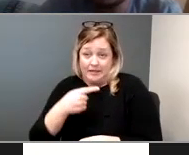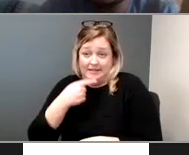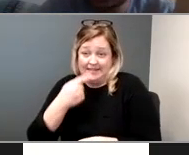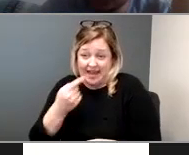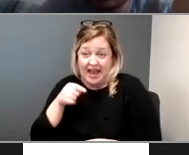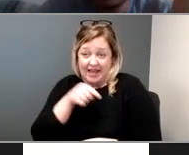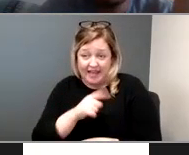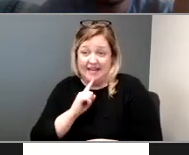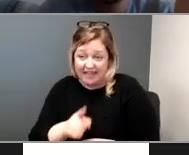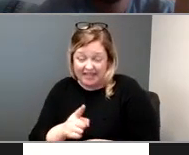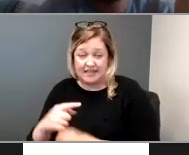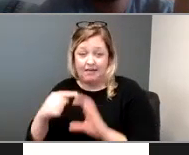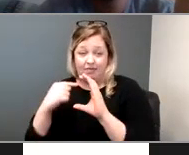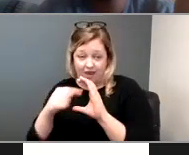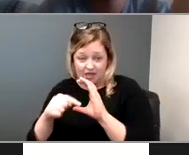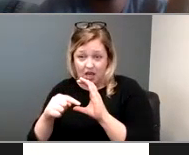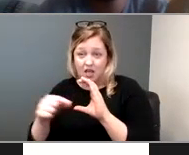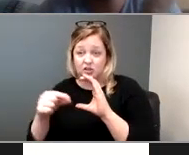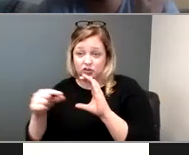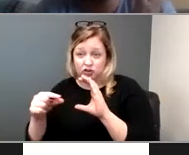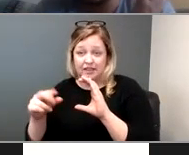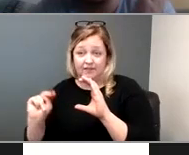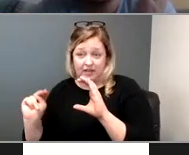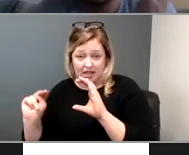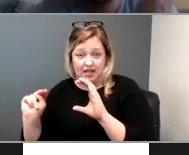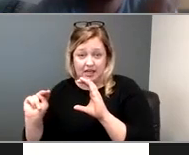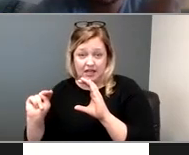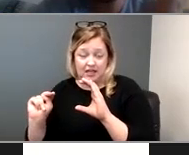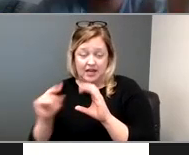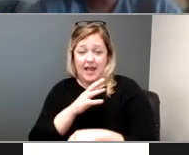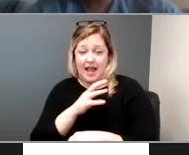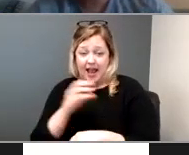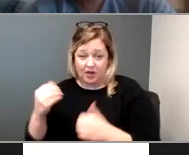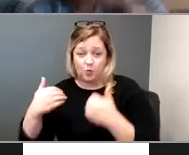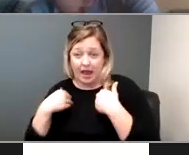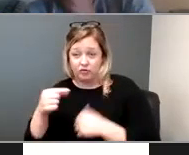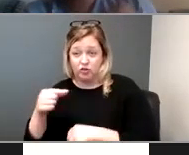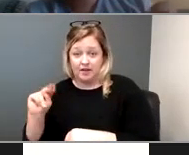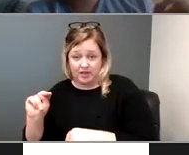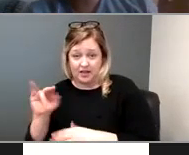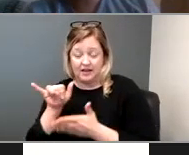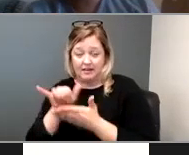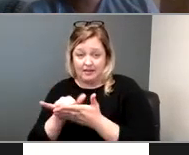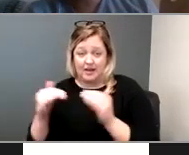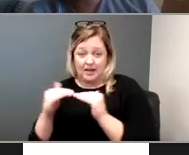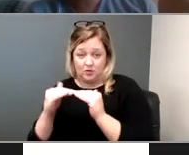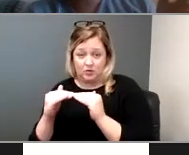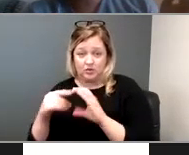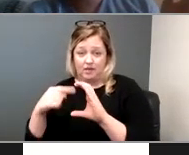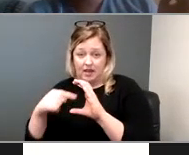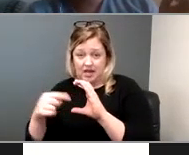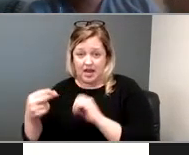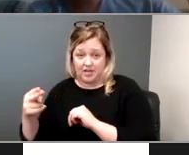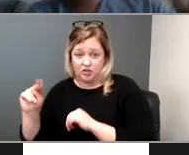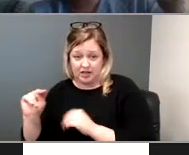the same function g of n, we claim that it is theta of h of n. That means that it is going to be, f of n is going to be theta